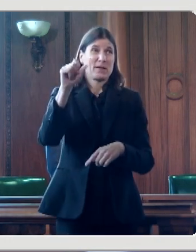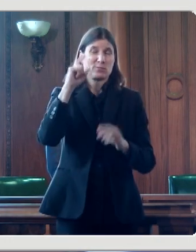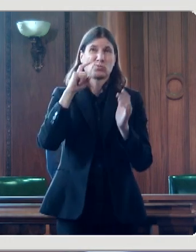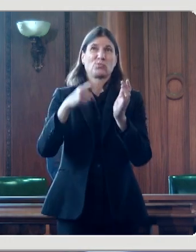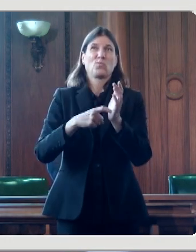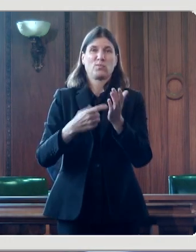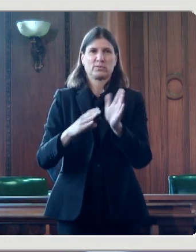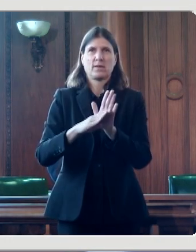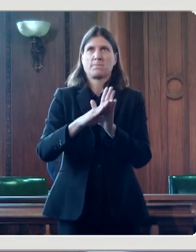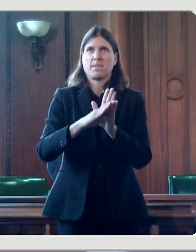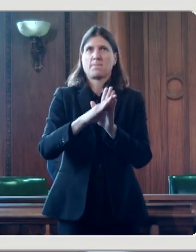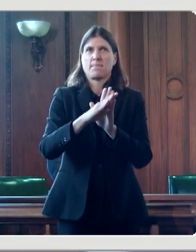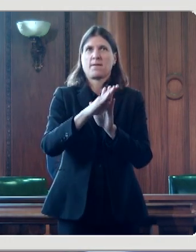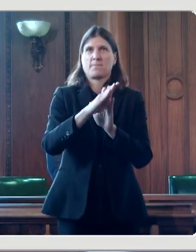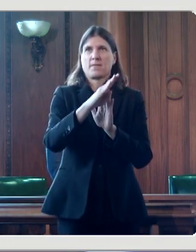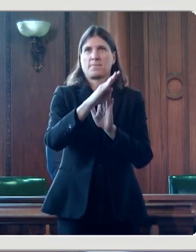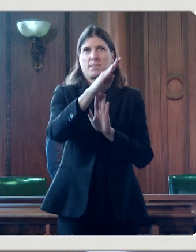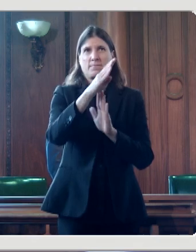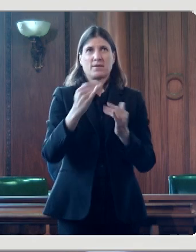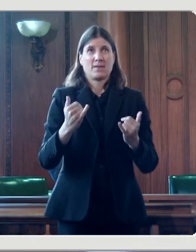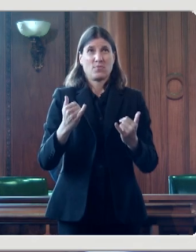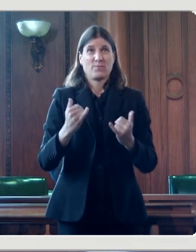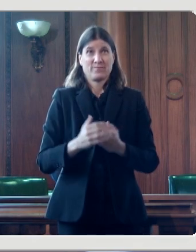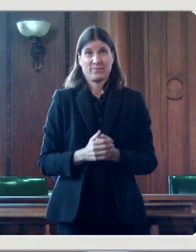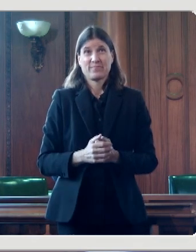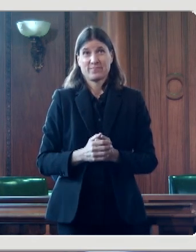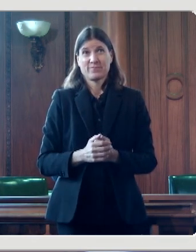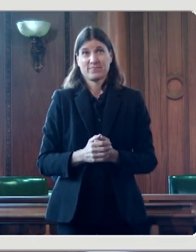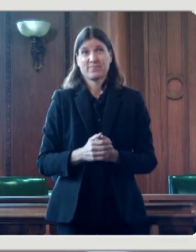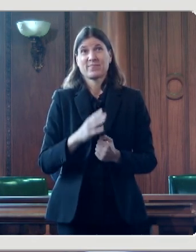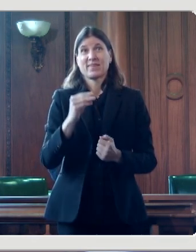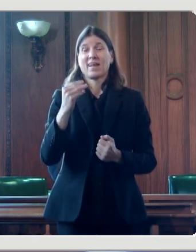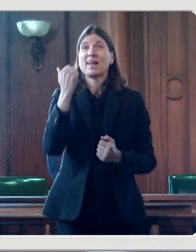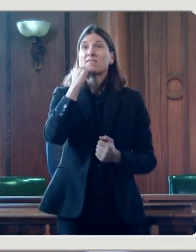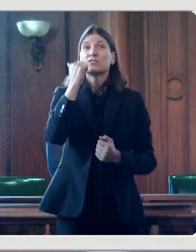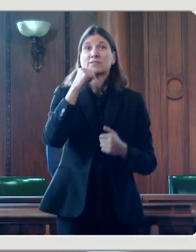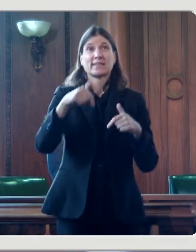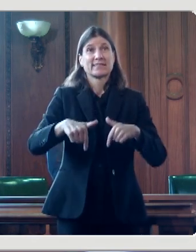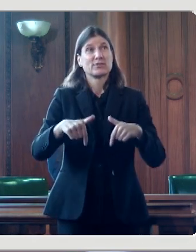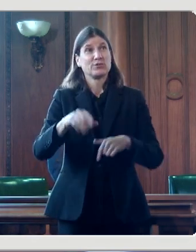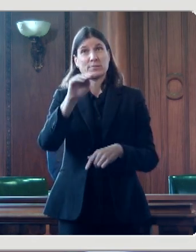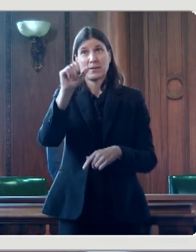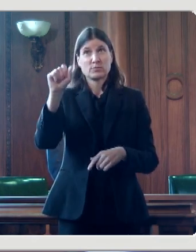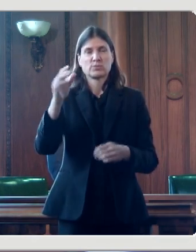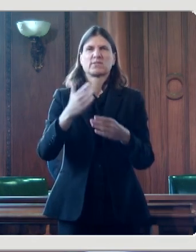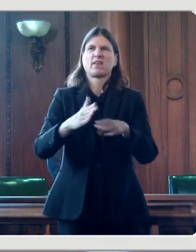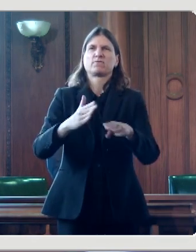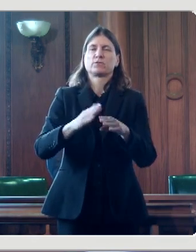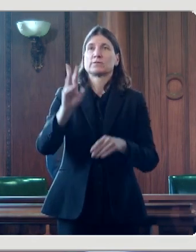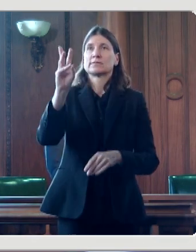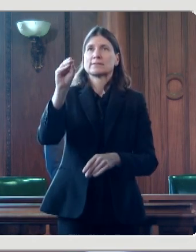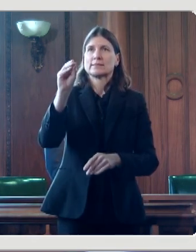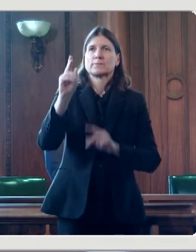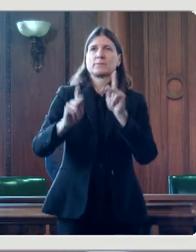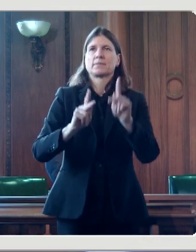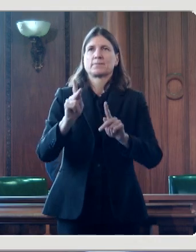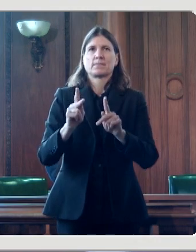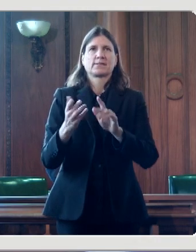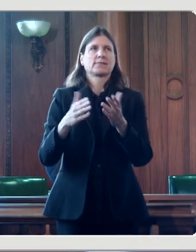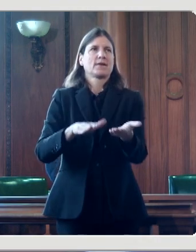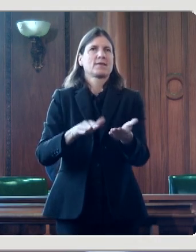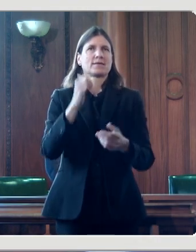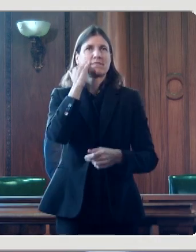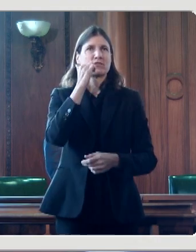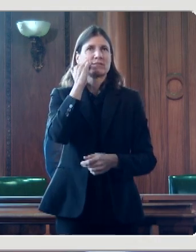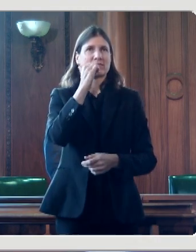with about 60 deaths a day on average. Both of those metrics are also on the increase, and we expect them to keep